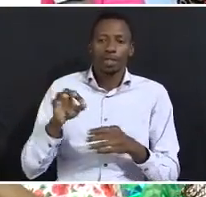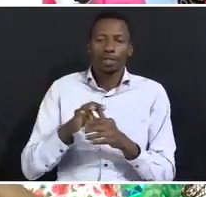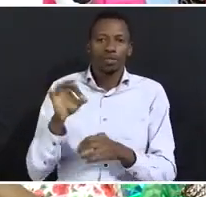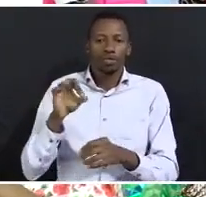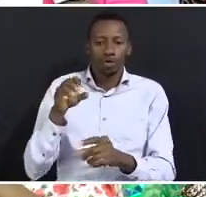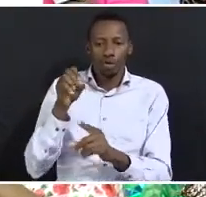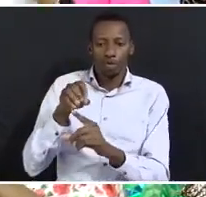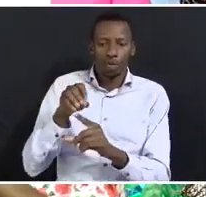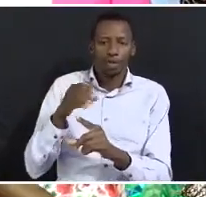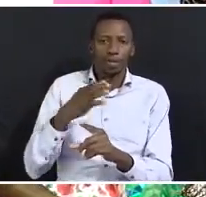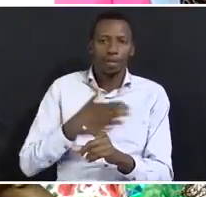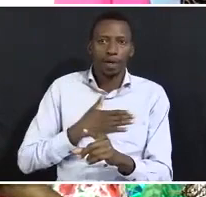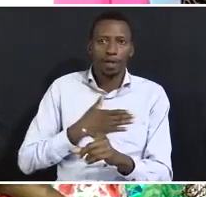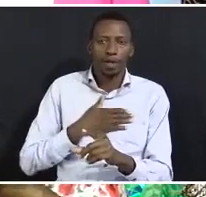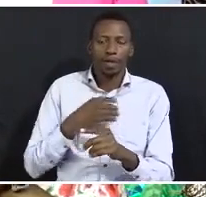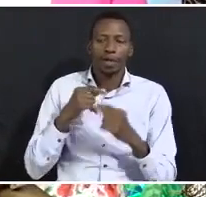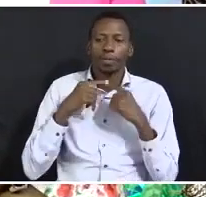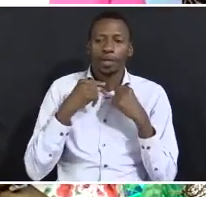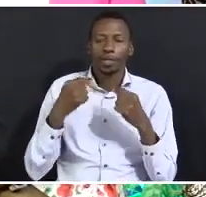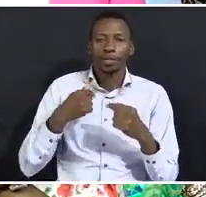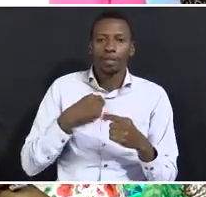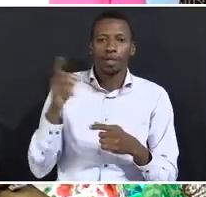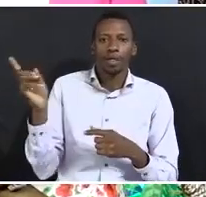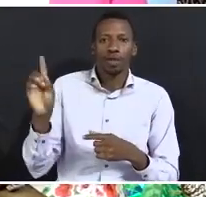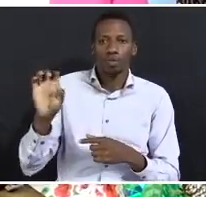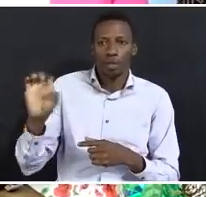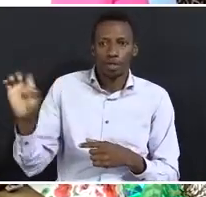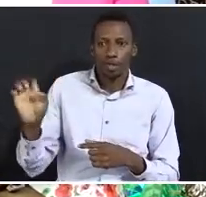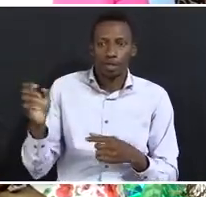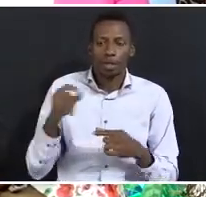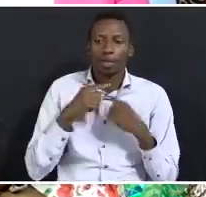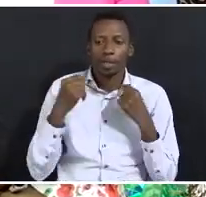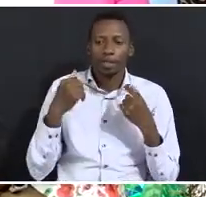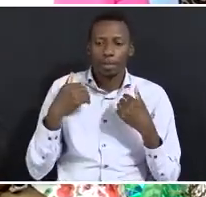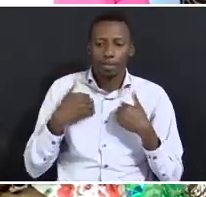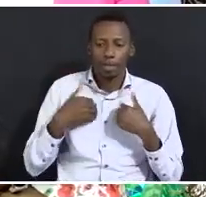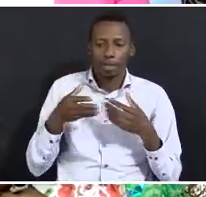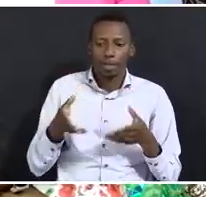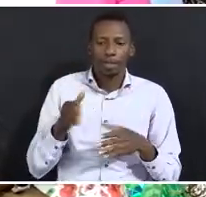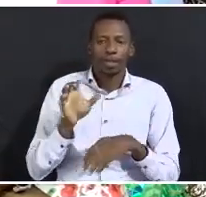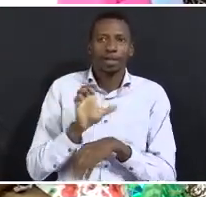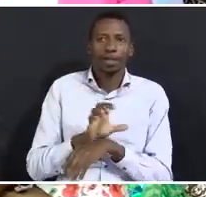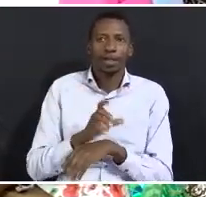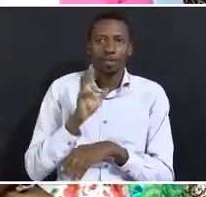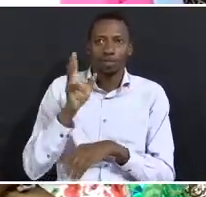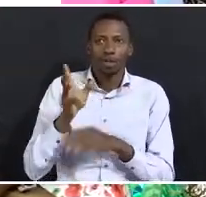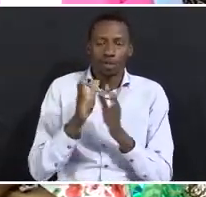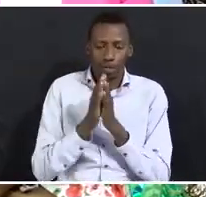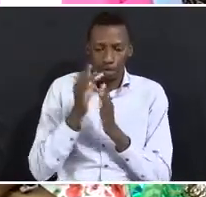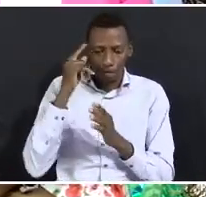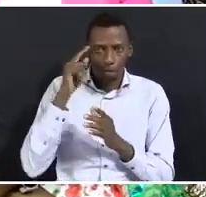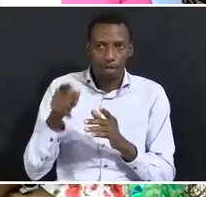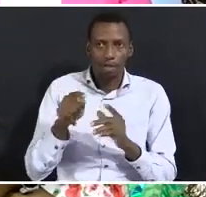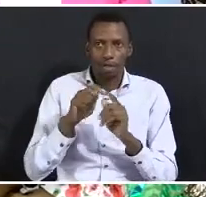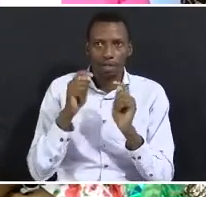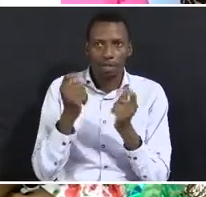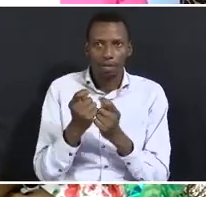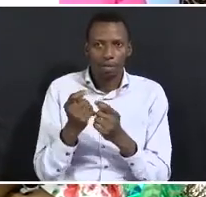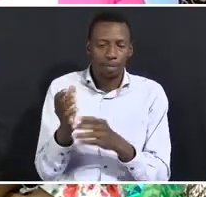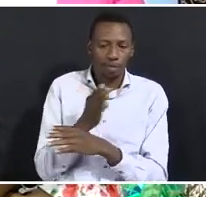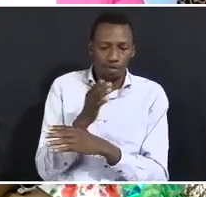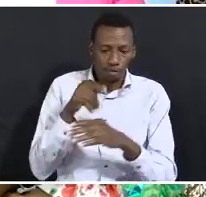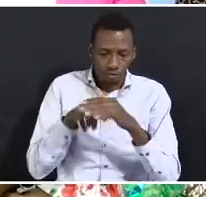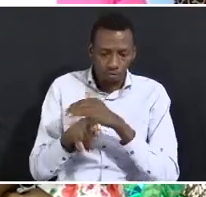pastored this church. He'll be able to pray with this team before we get to the